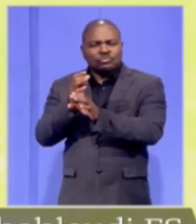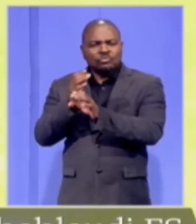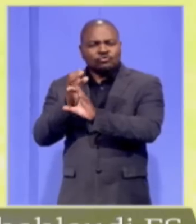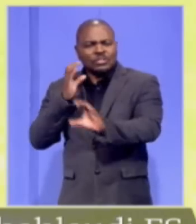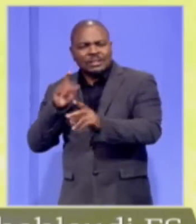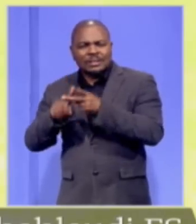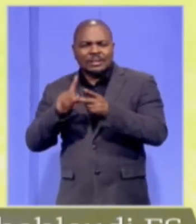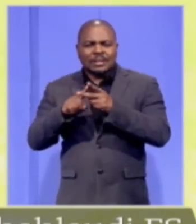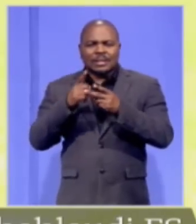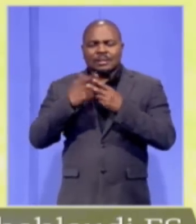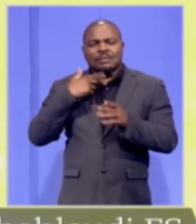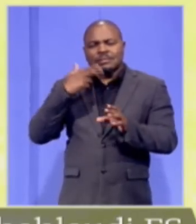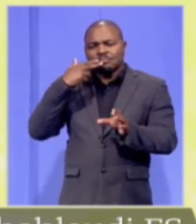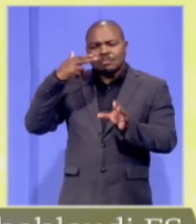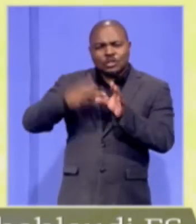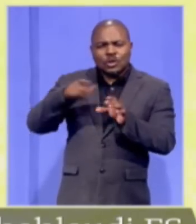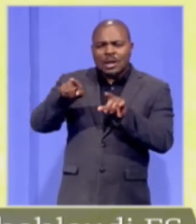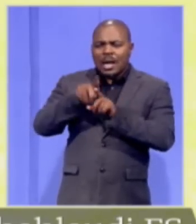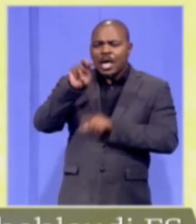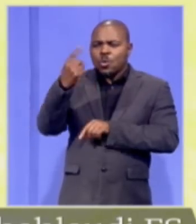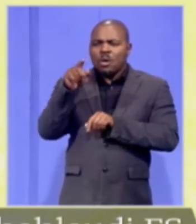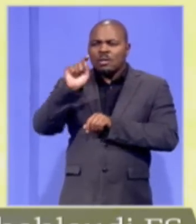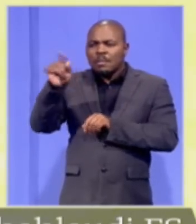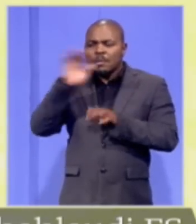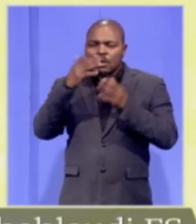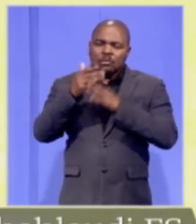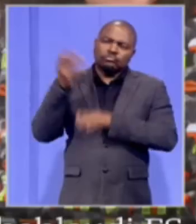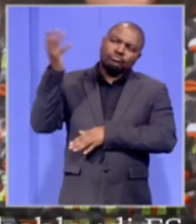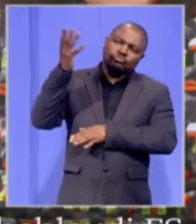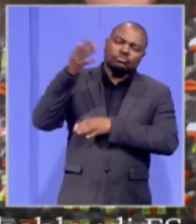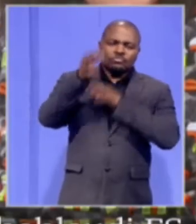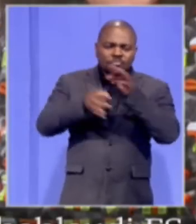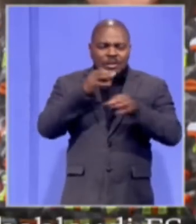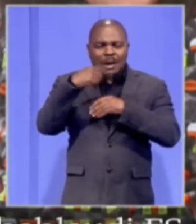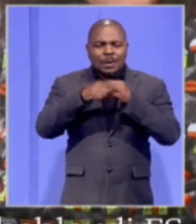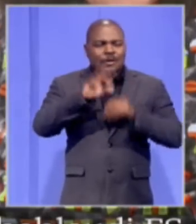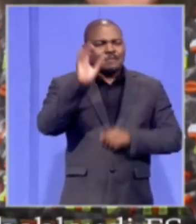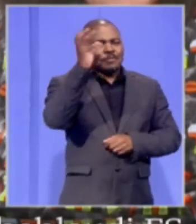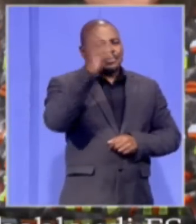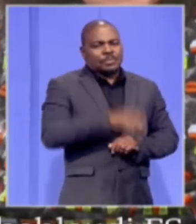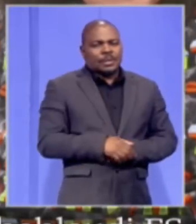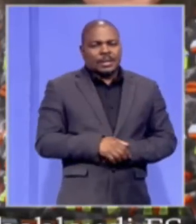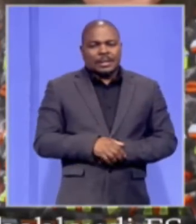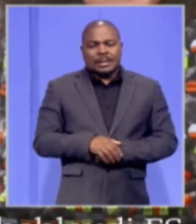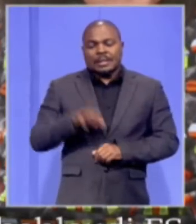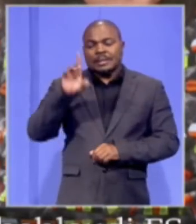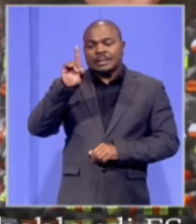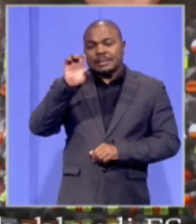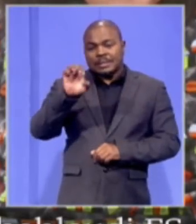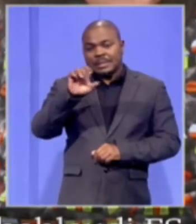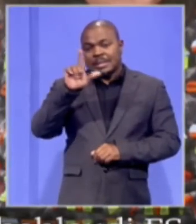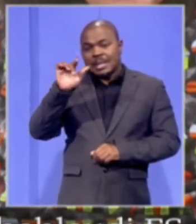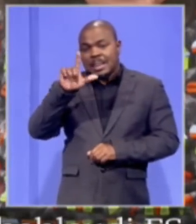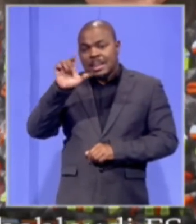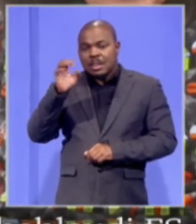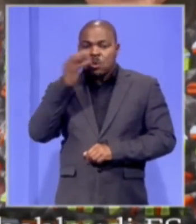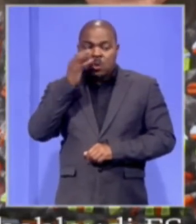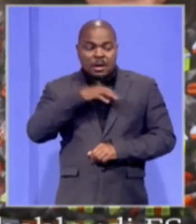the N1 garages, there must be people who will talk about Free State. Patricia Delil o hlalosa Freistata e le enngwe